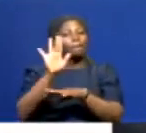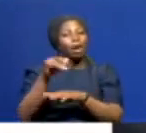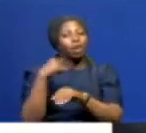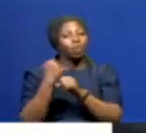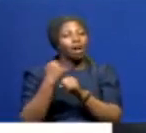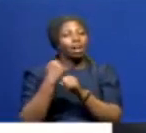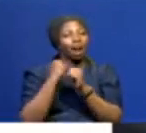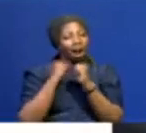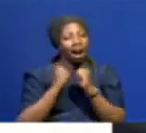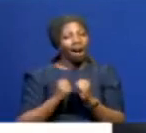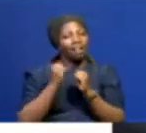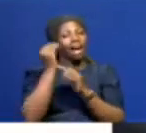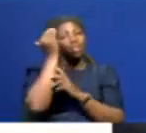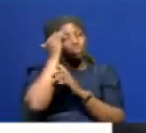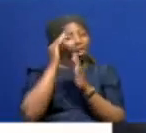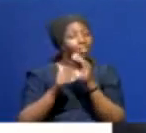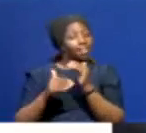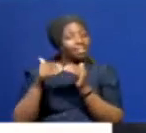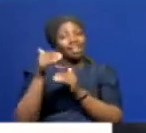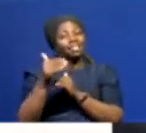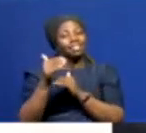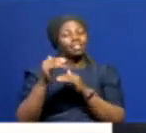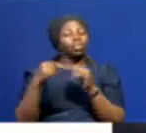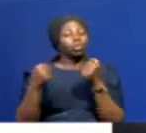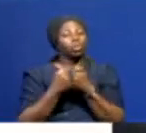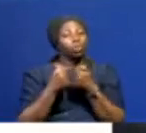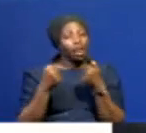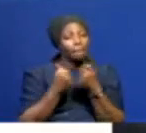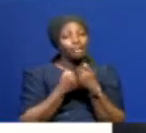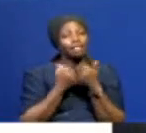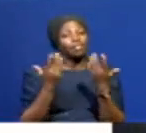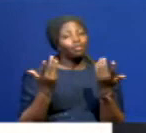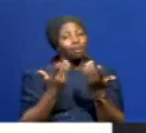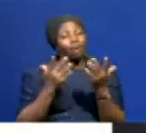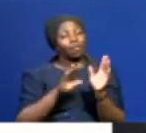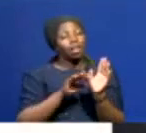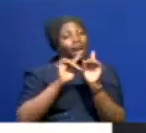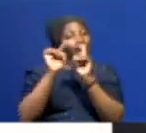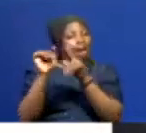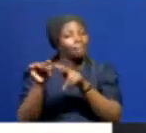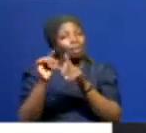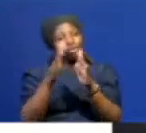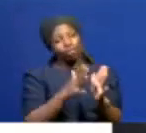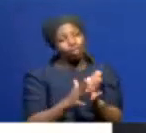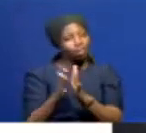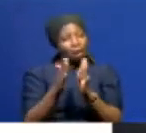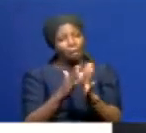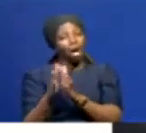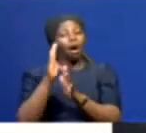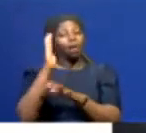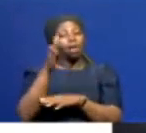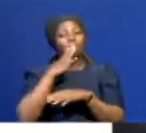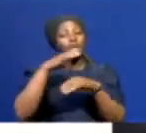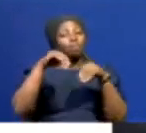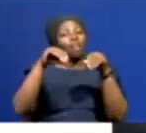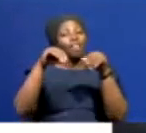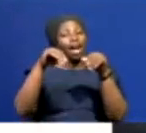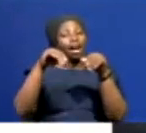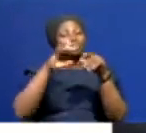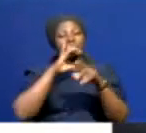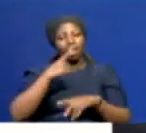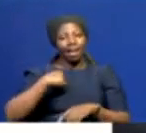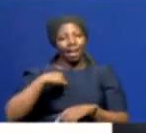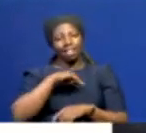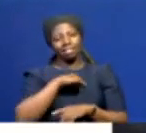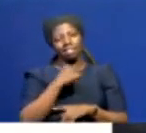hard. Najua the next tournament ambapo tunaenda kujitayarishia itakuwa qualifier. So tuko